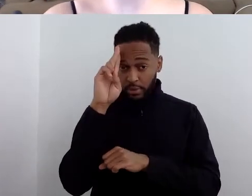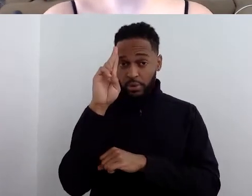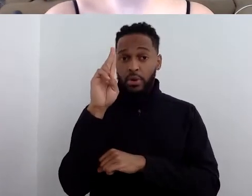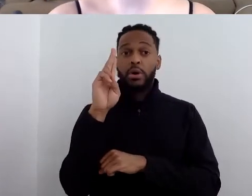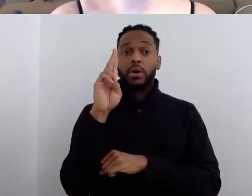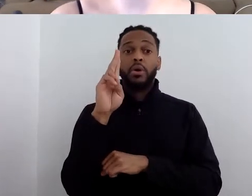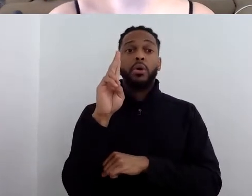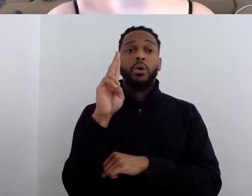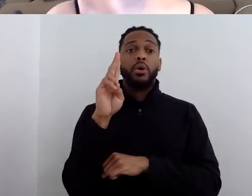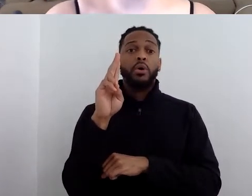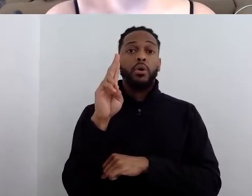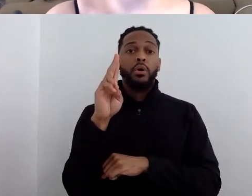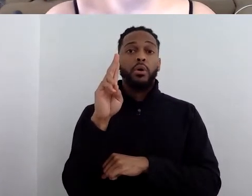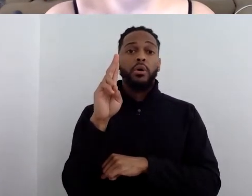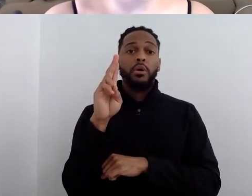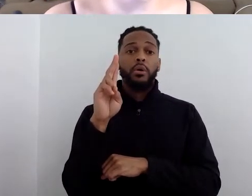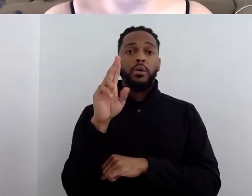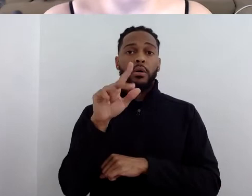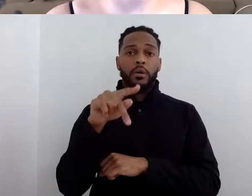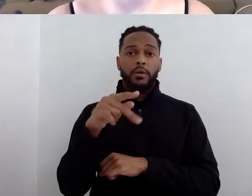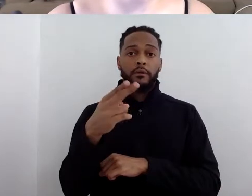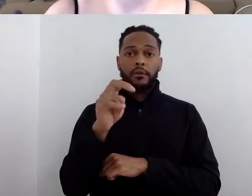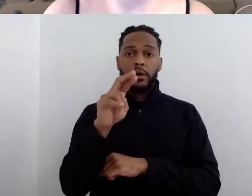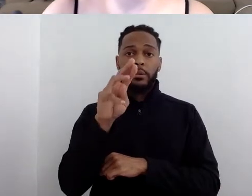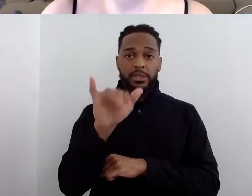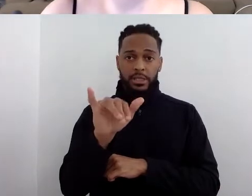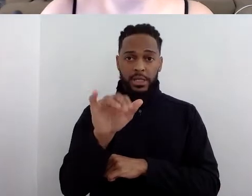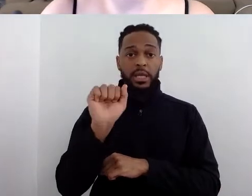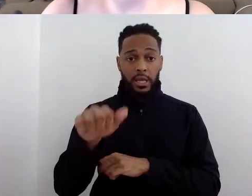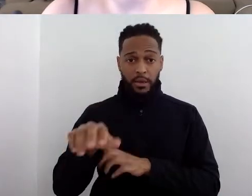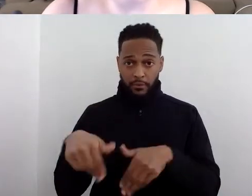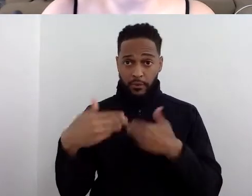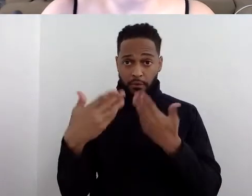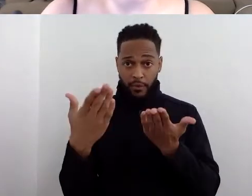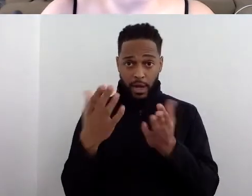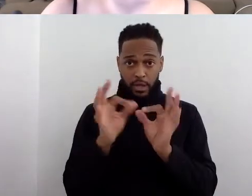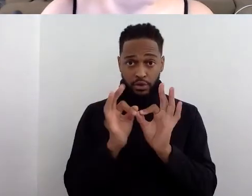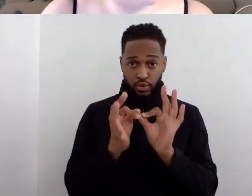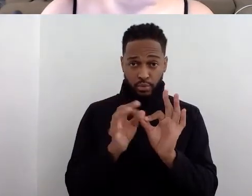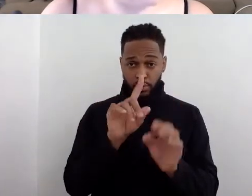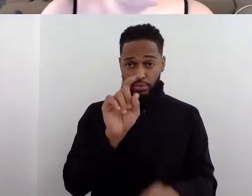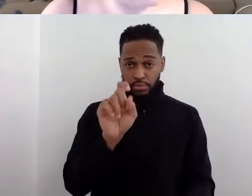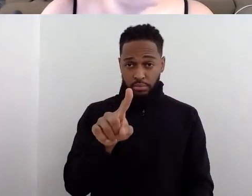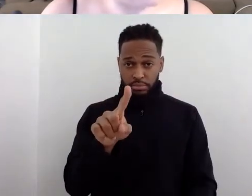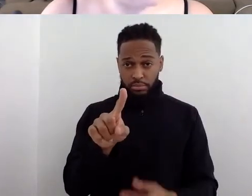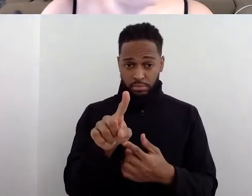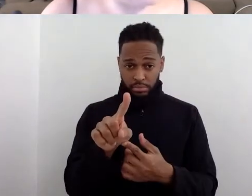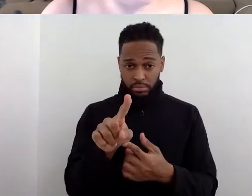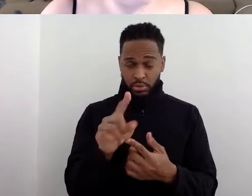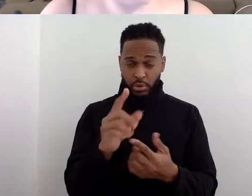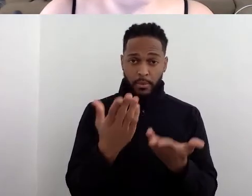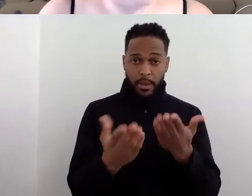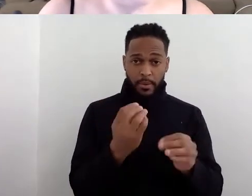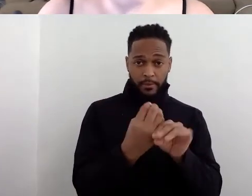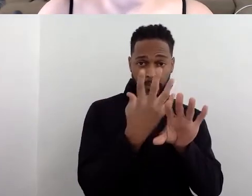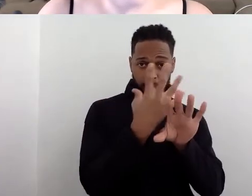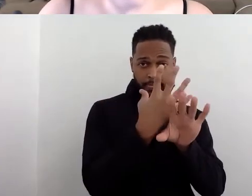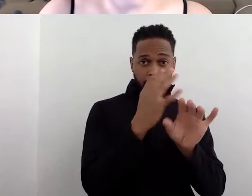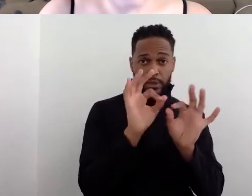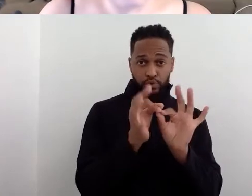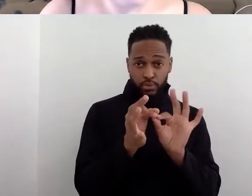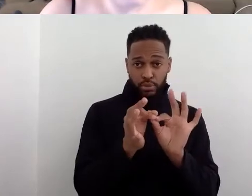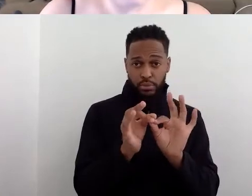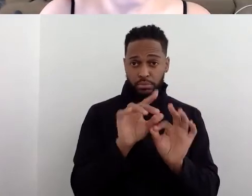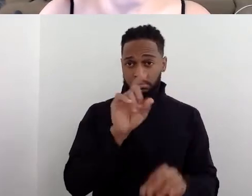reply interpreter? So good question. So one really quick thing I forgot to answer on the previous question